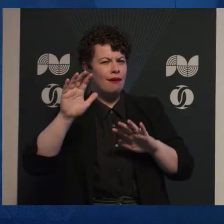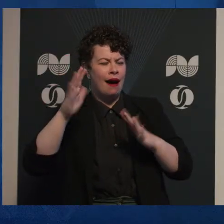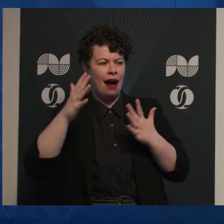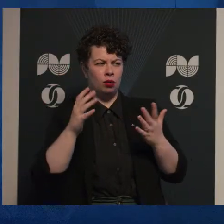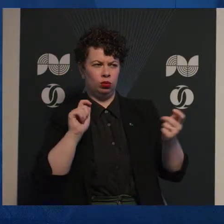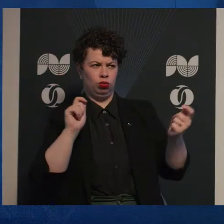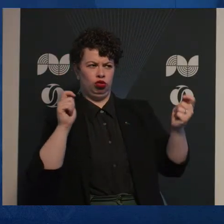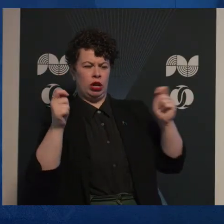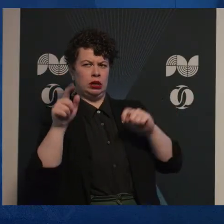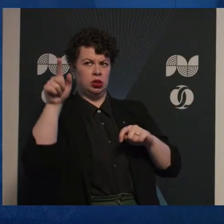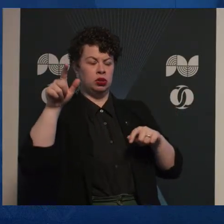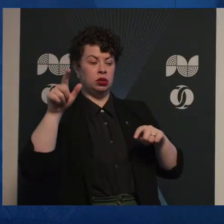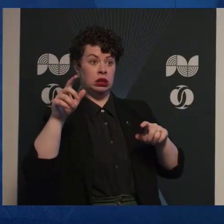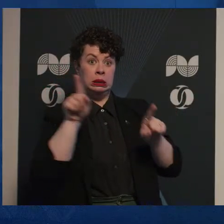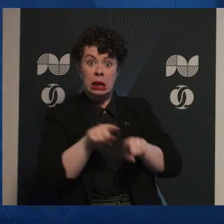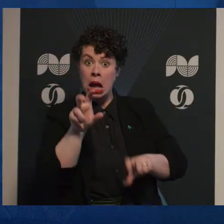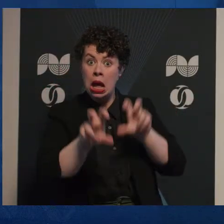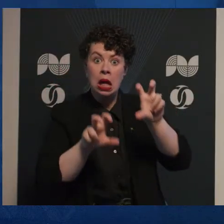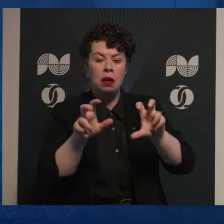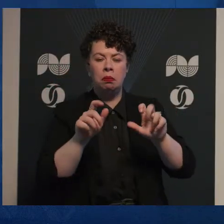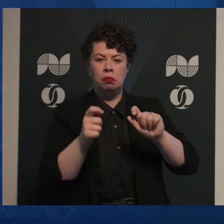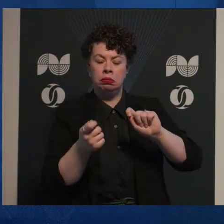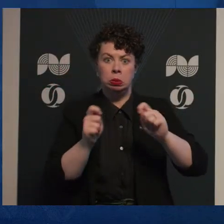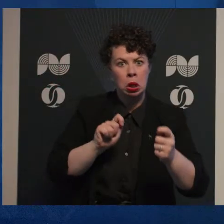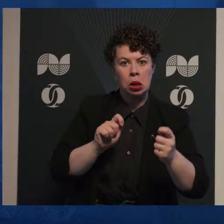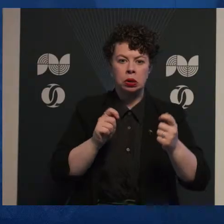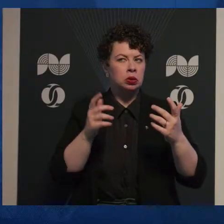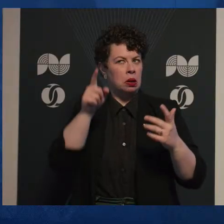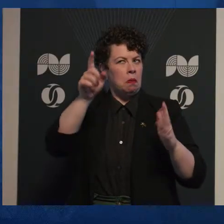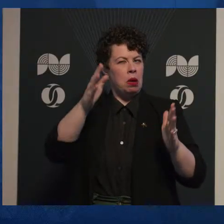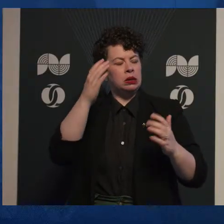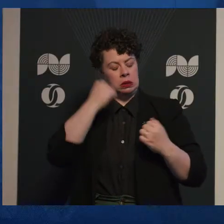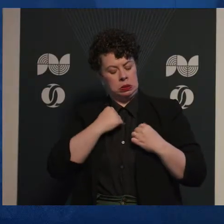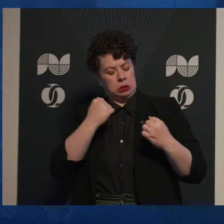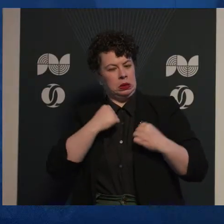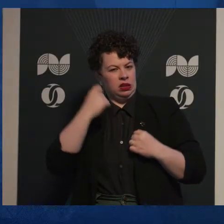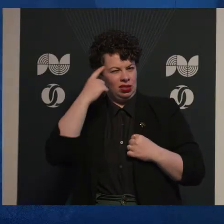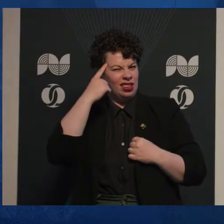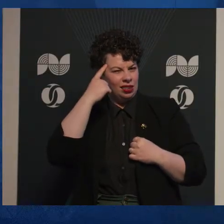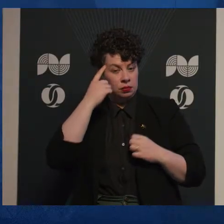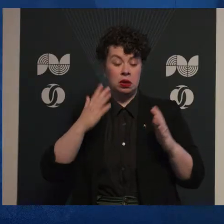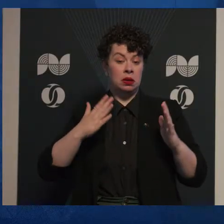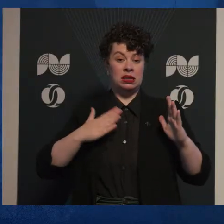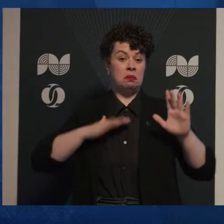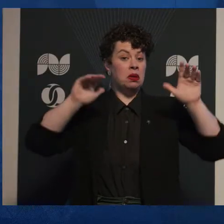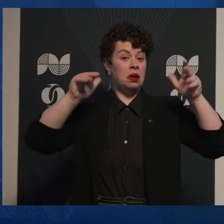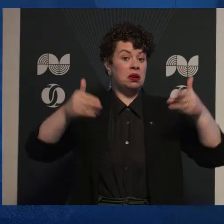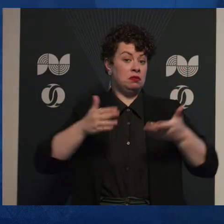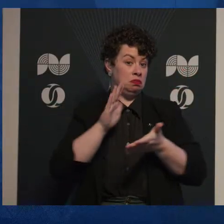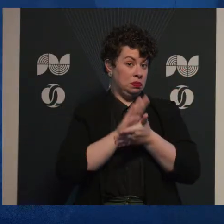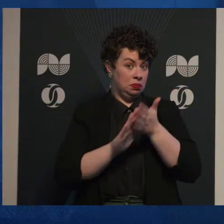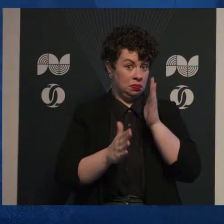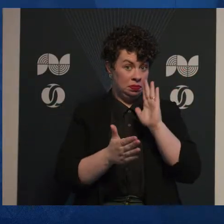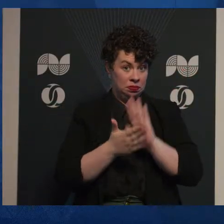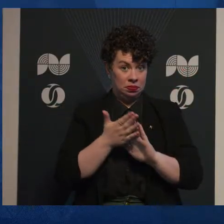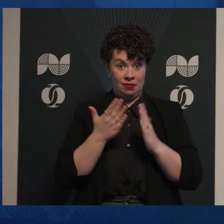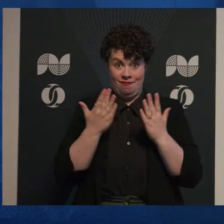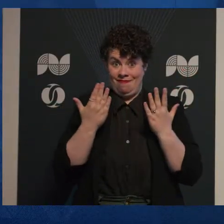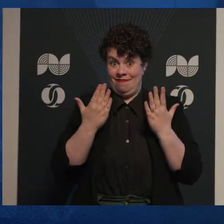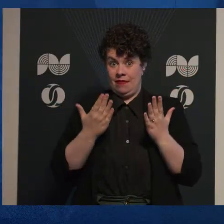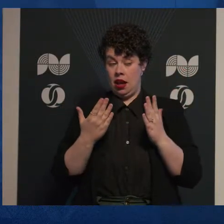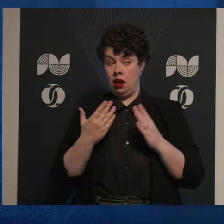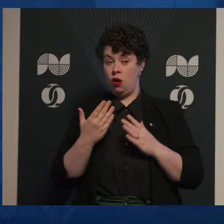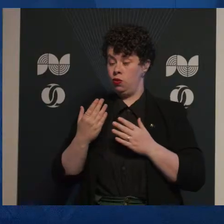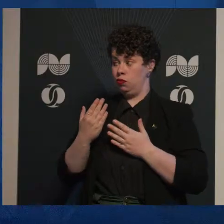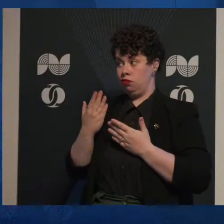those changes. That's all I wanted to say by way of my introductory remarks. I'd like each of you now to give